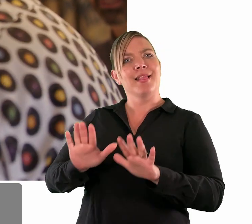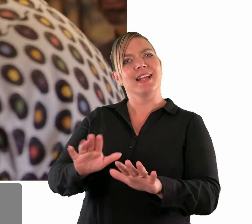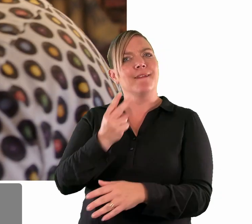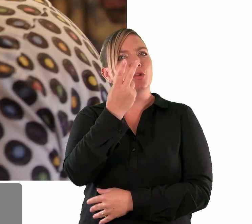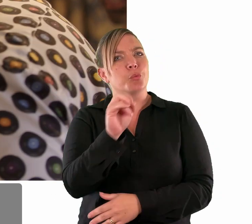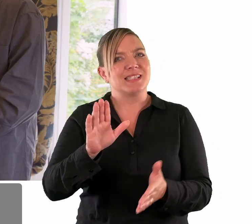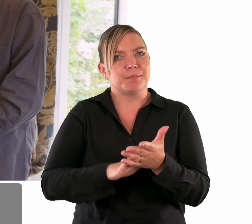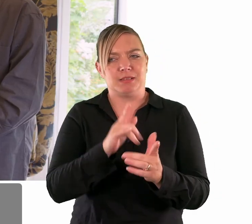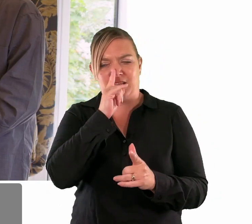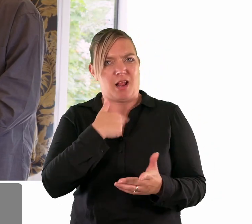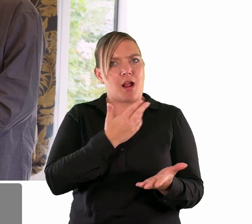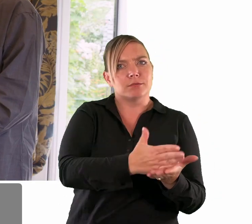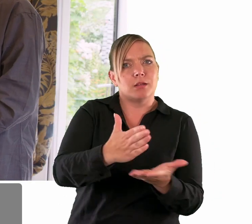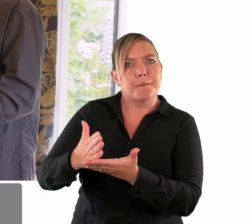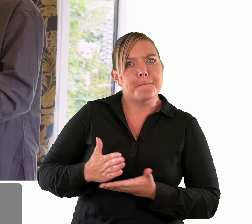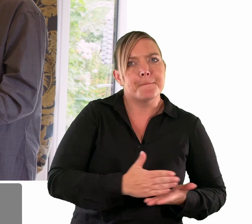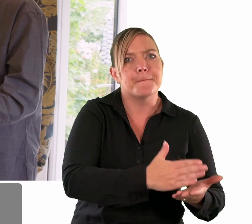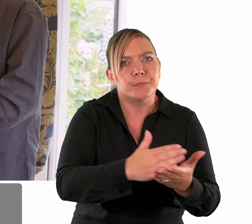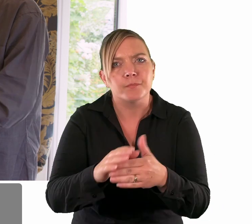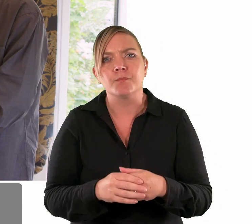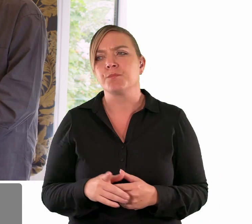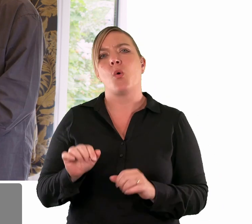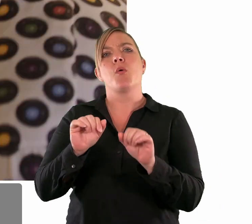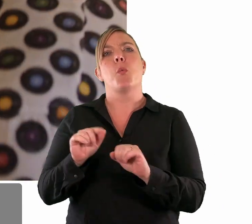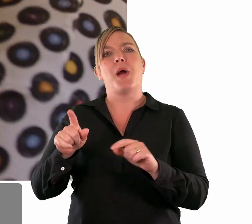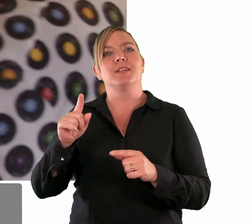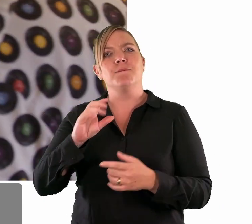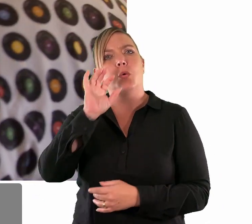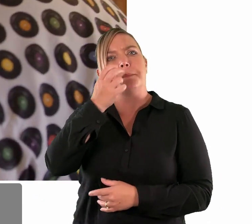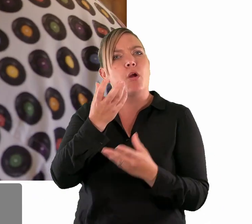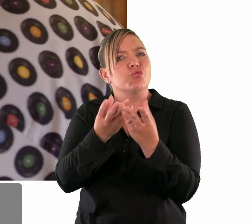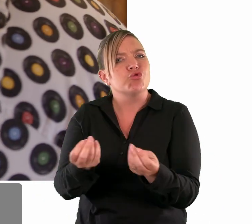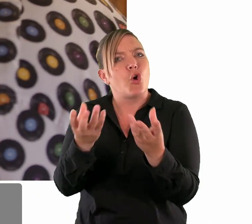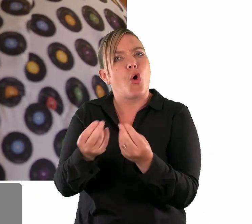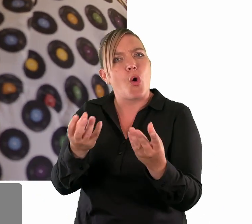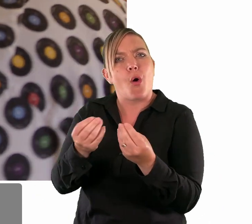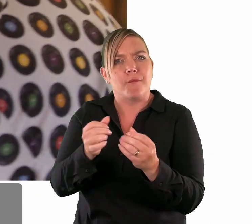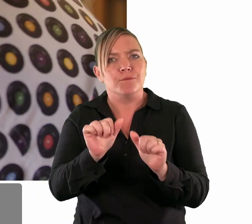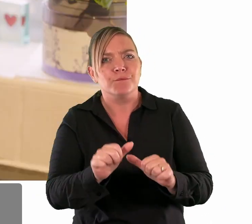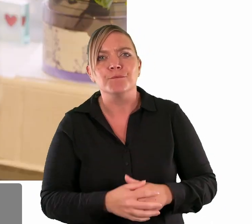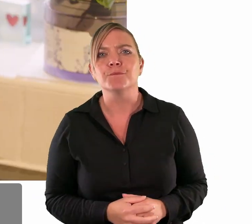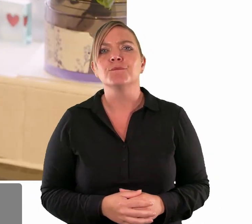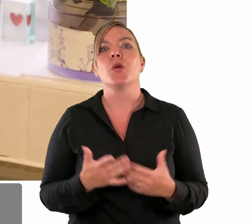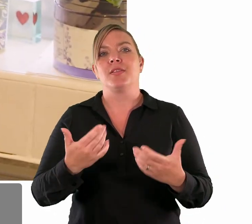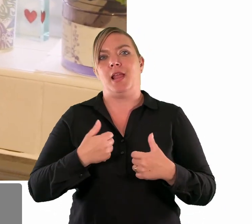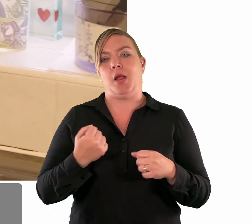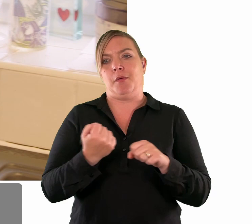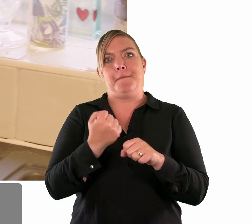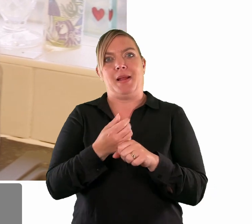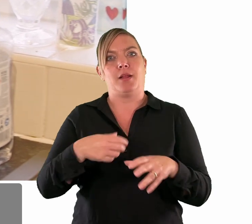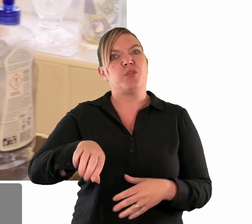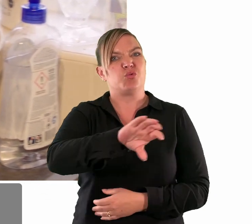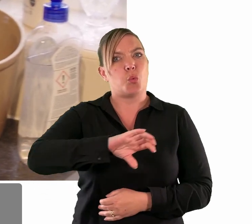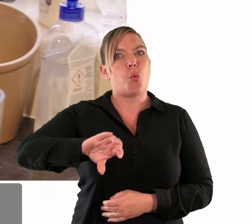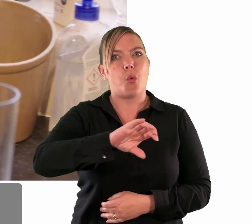to tidy up this mess. Basically we're waiting for the tomatoes to soften up. Yeah. In the meanwhile we're going to make out the sauce. We are.